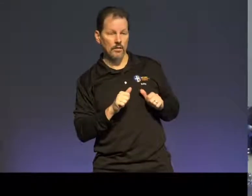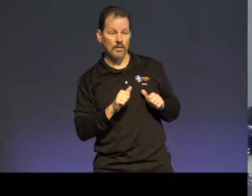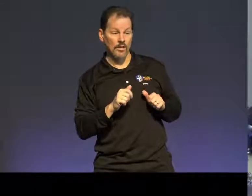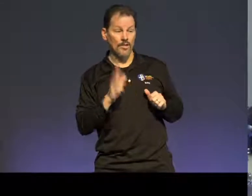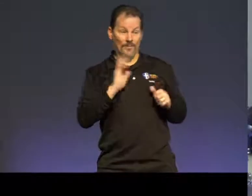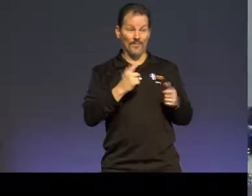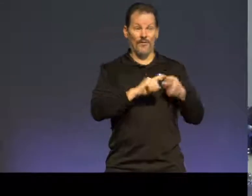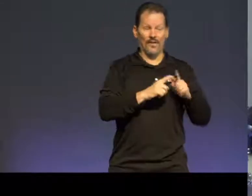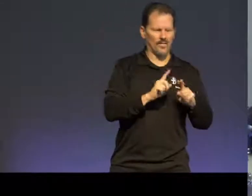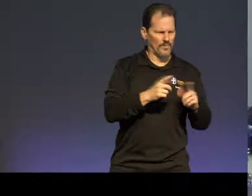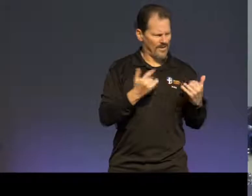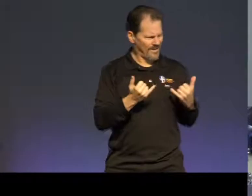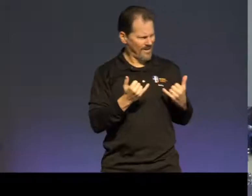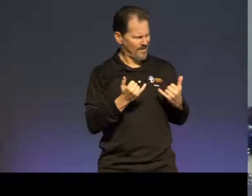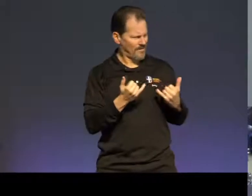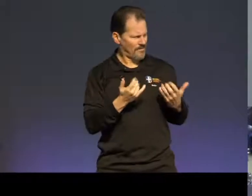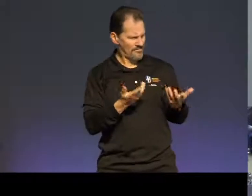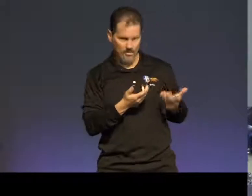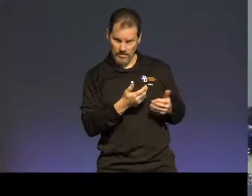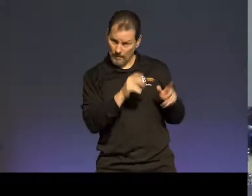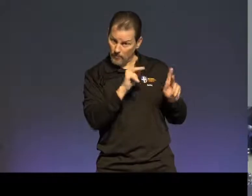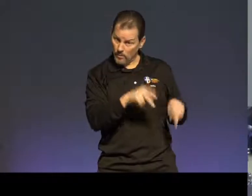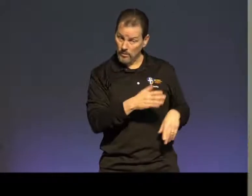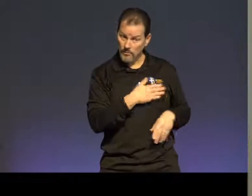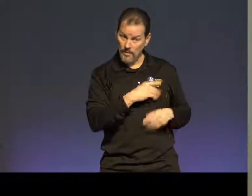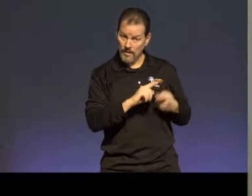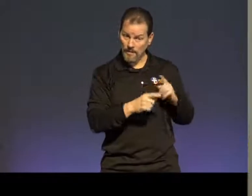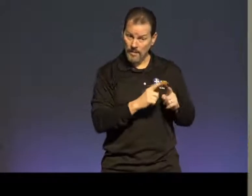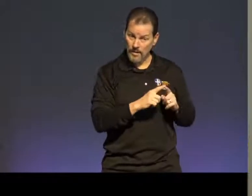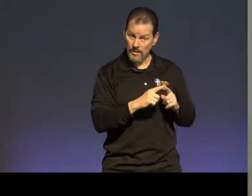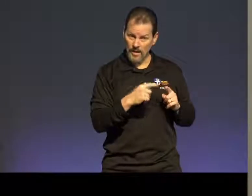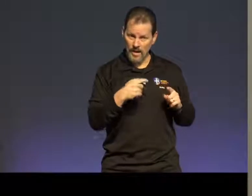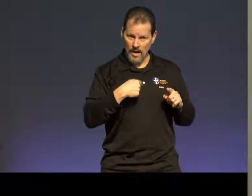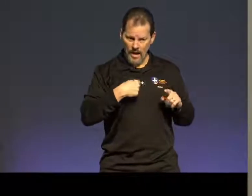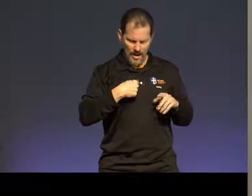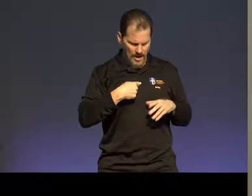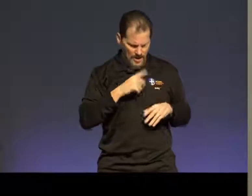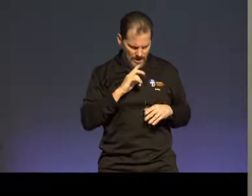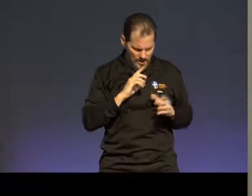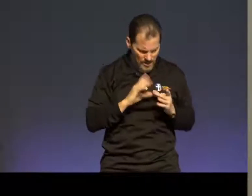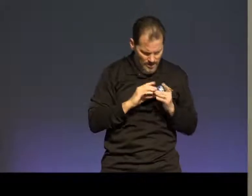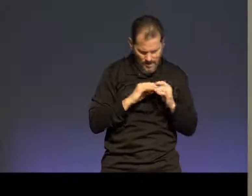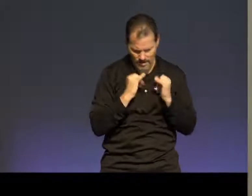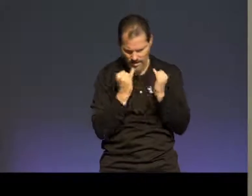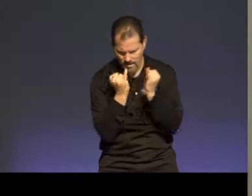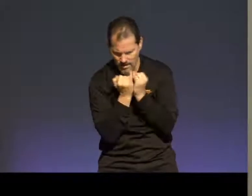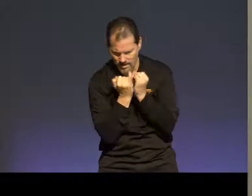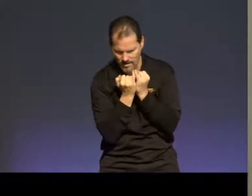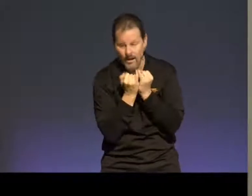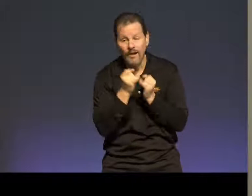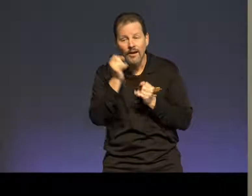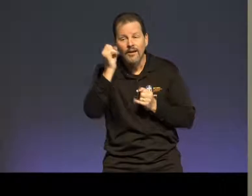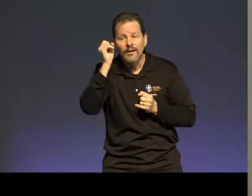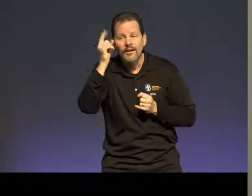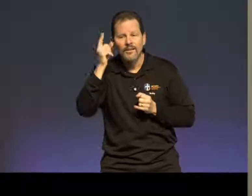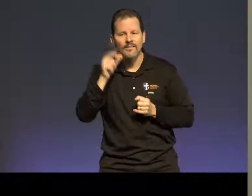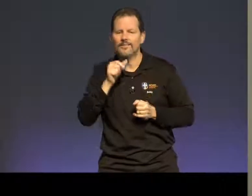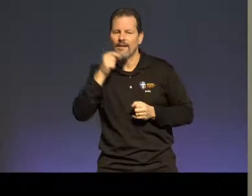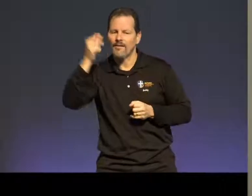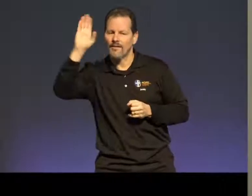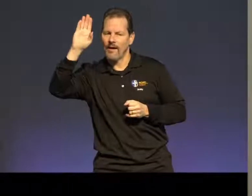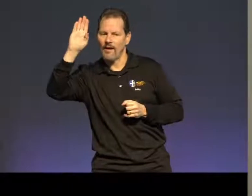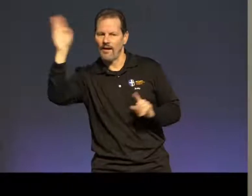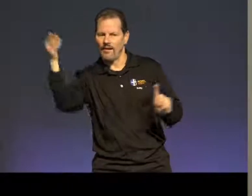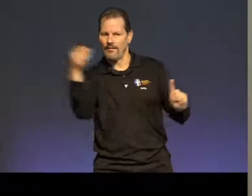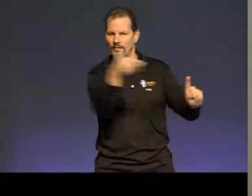Did they really care about me? Was I really called to this? Now notice, God never said any of this. But